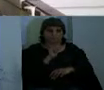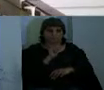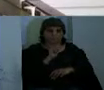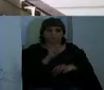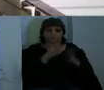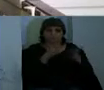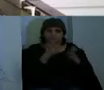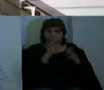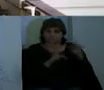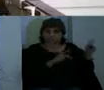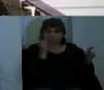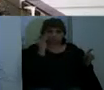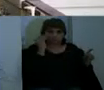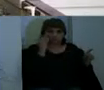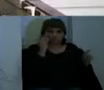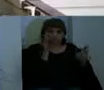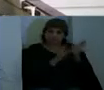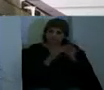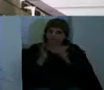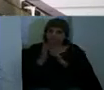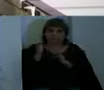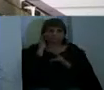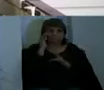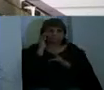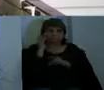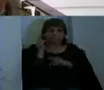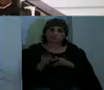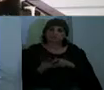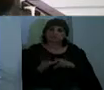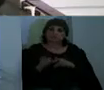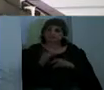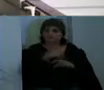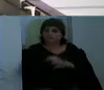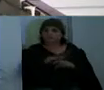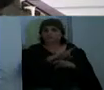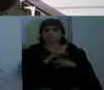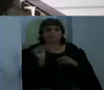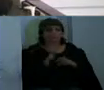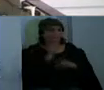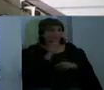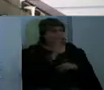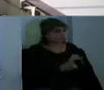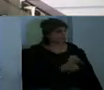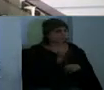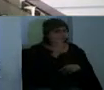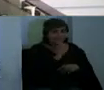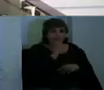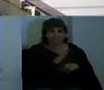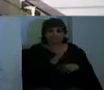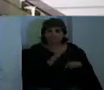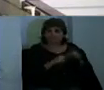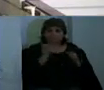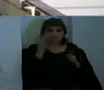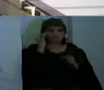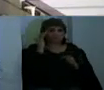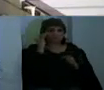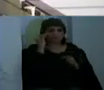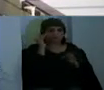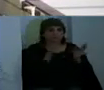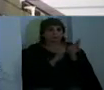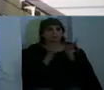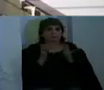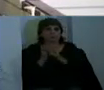Jesus knows them, like just like that little girl. We can't know Jesus until we know